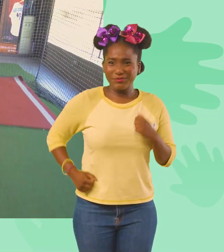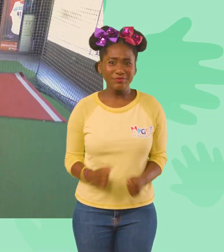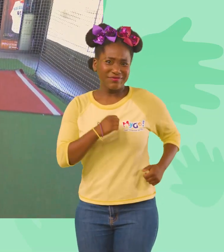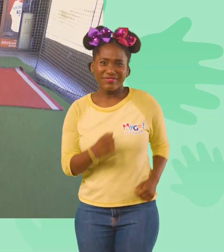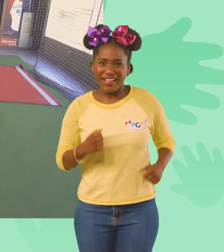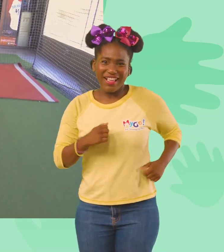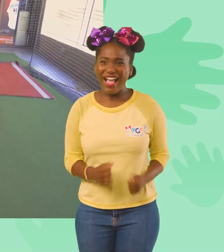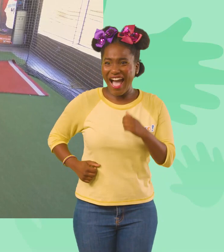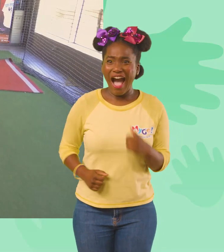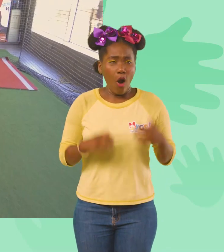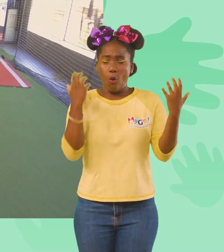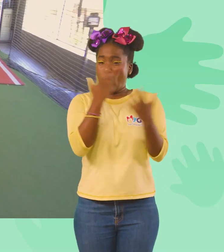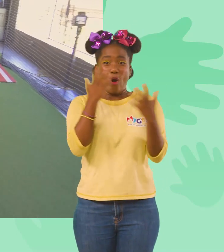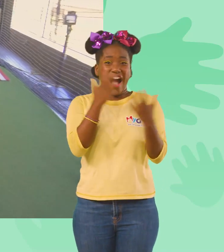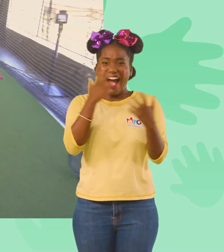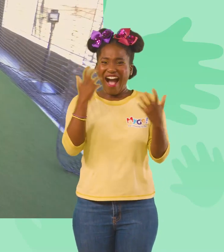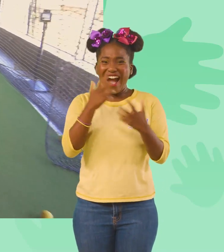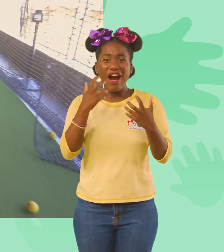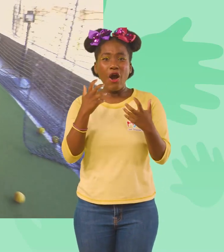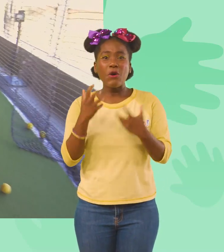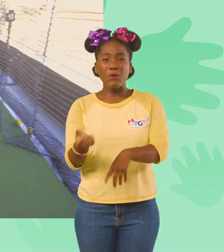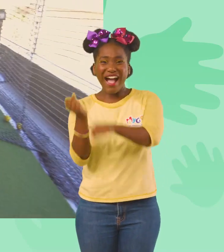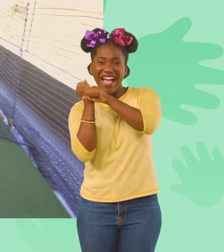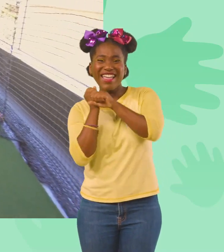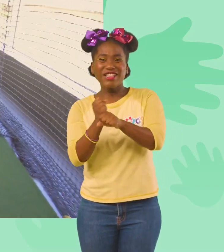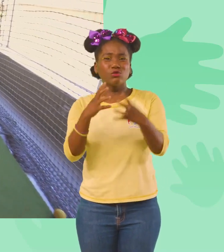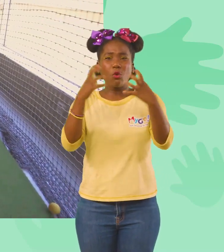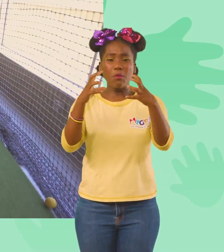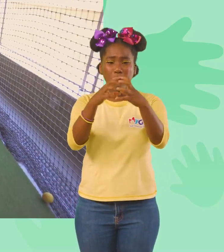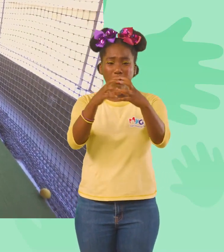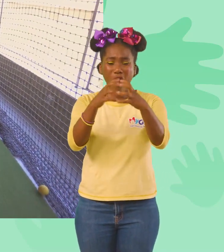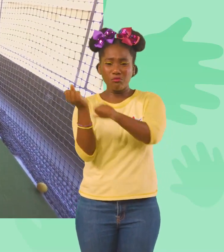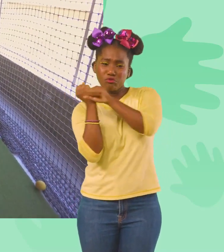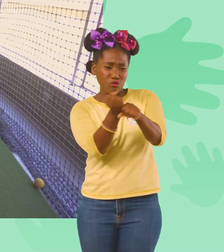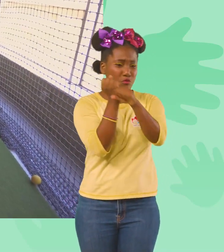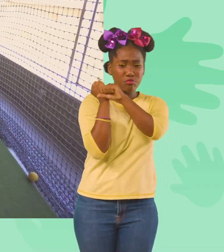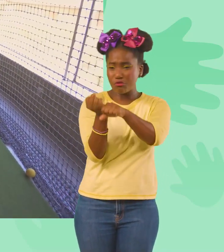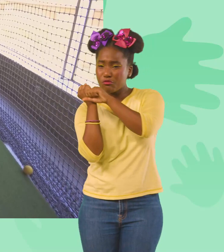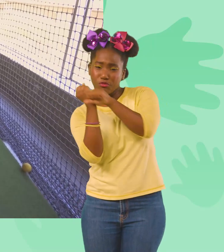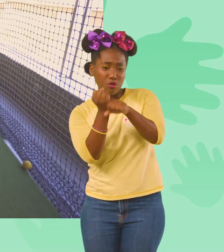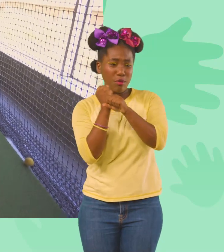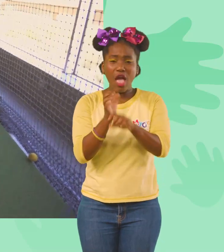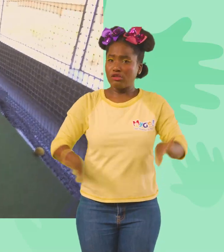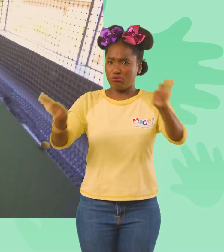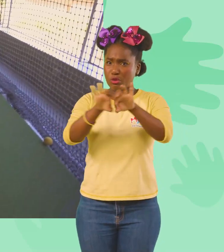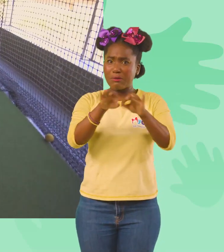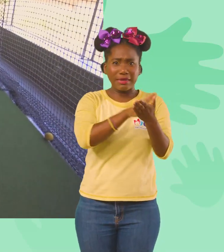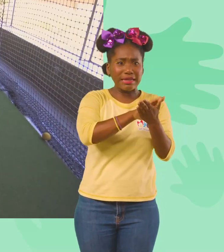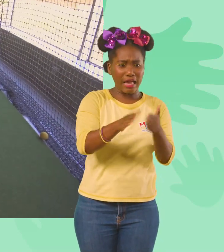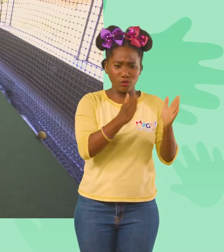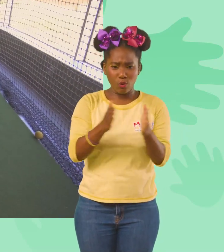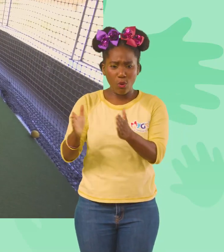your stuff. Whoa! I hit so many baseballs! Okay, it's really important to be nice and organized